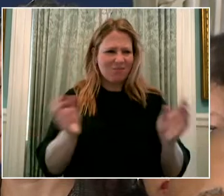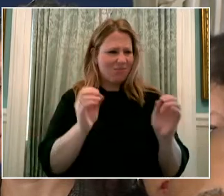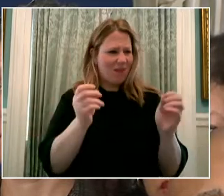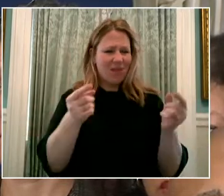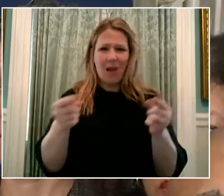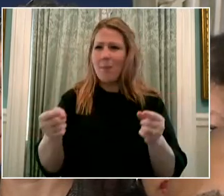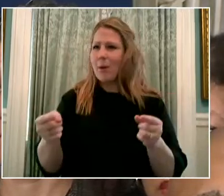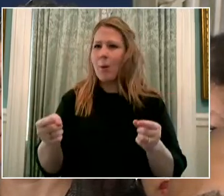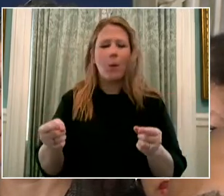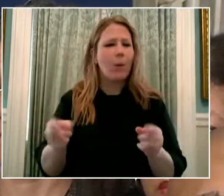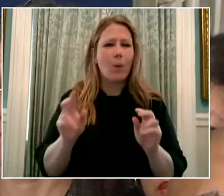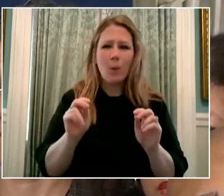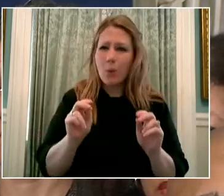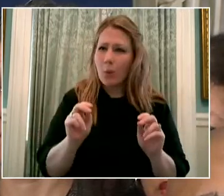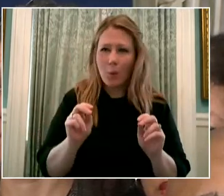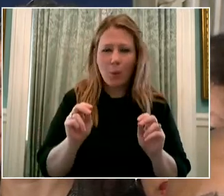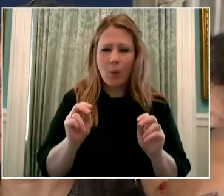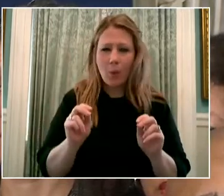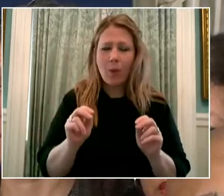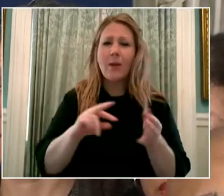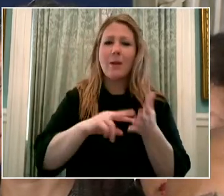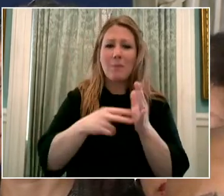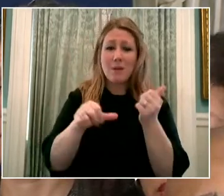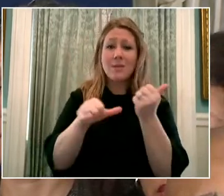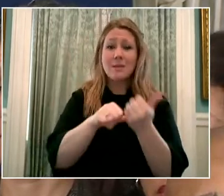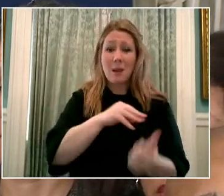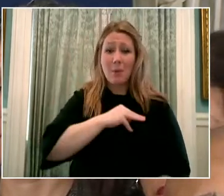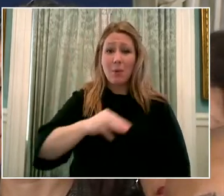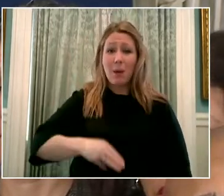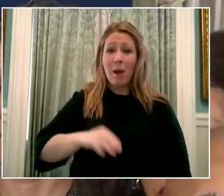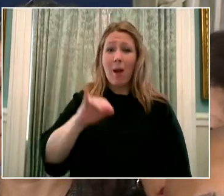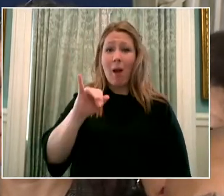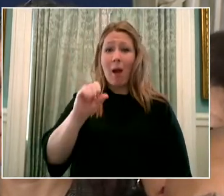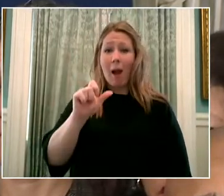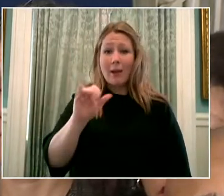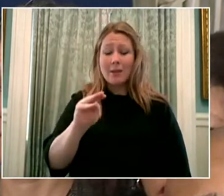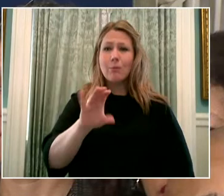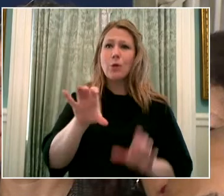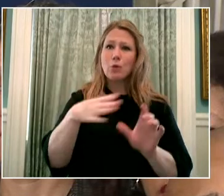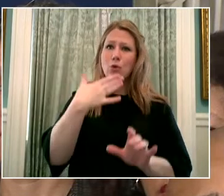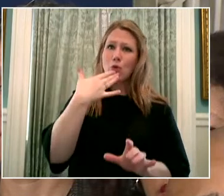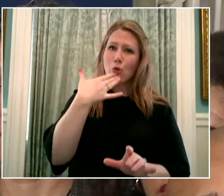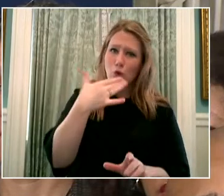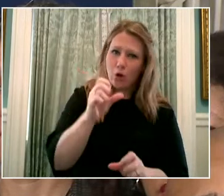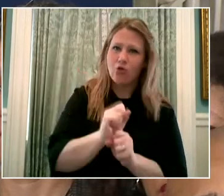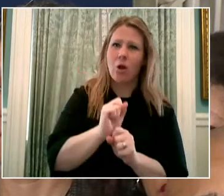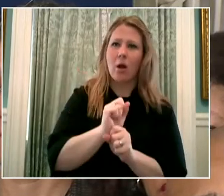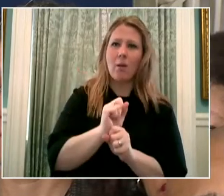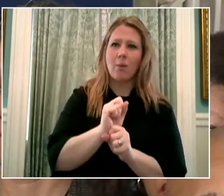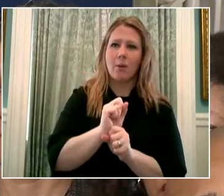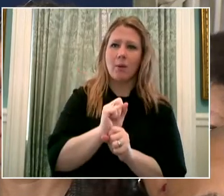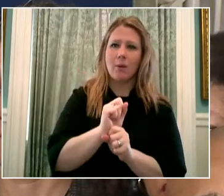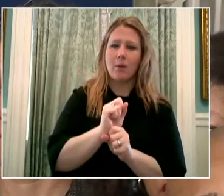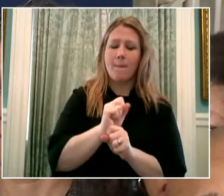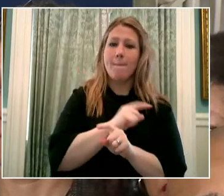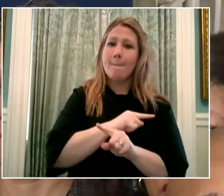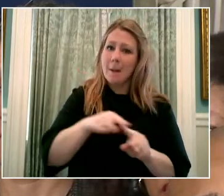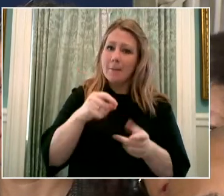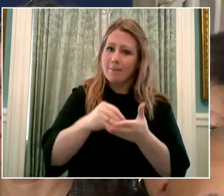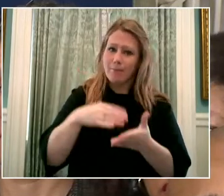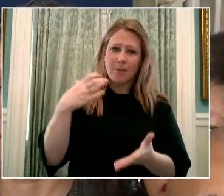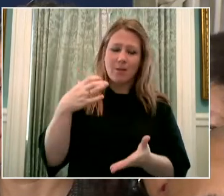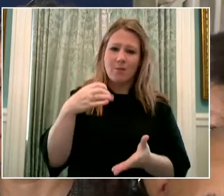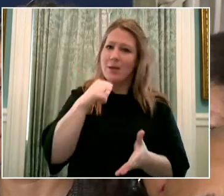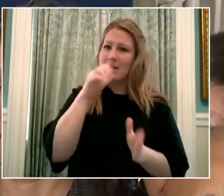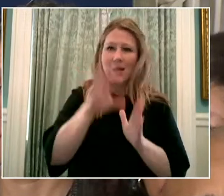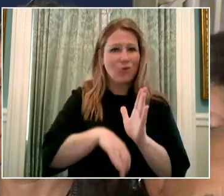it costs a tons of money to do this, okay? This is not cheap, all right? And folks have to understand the money has to come